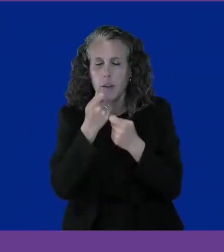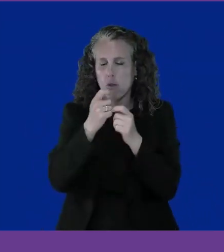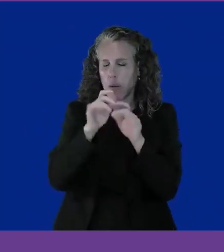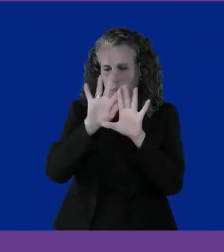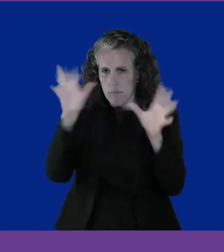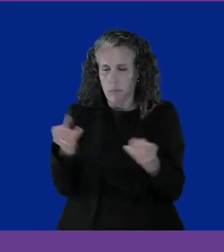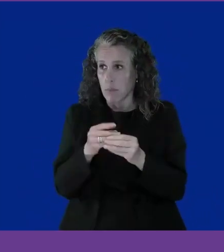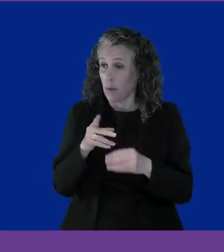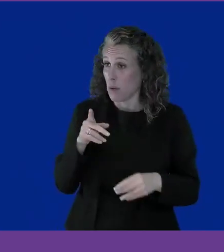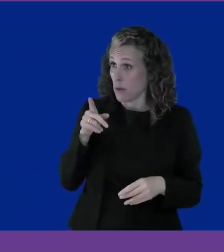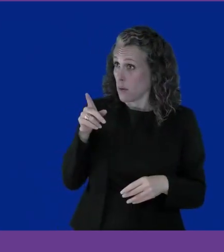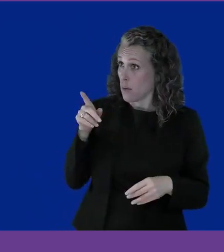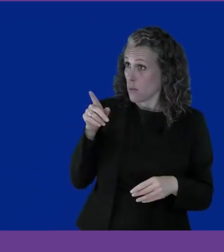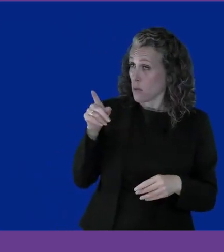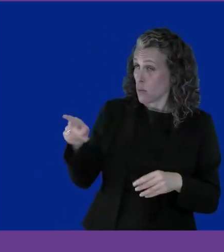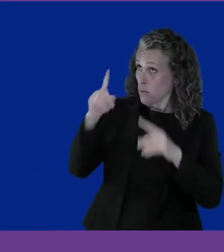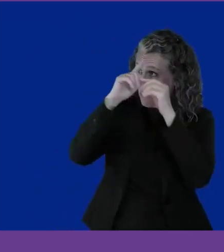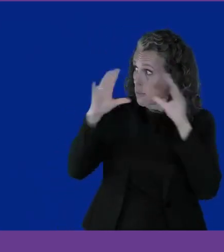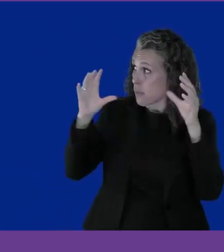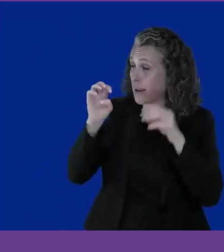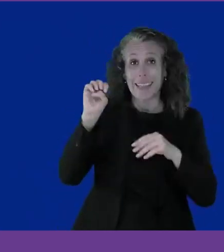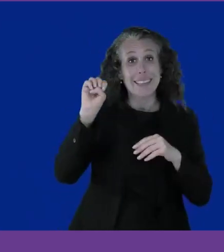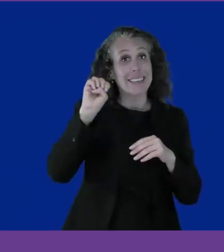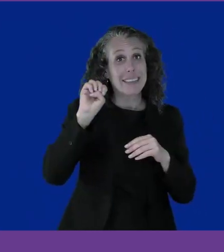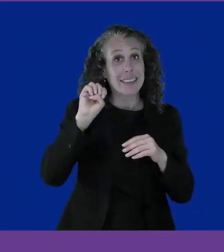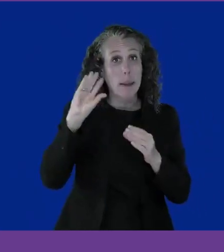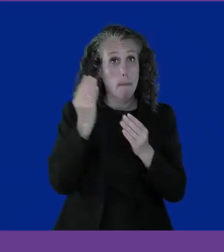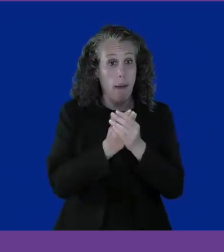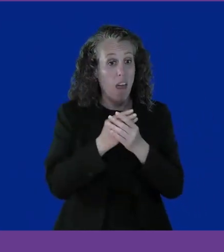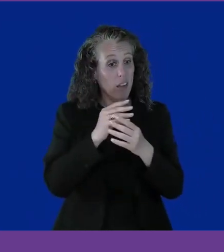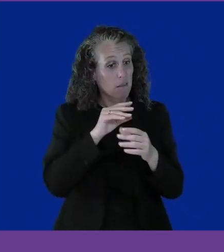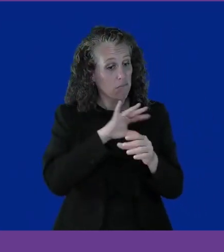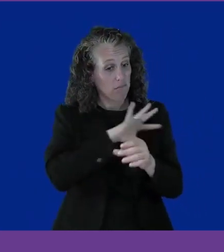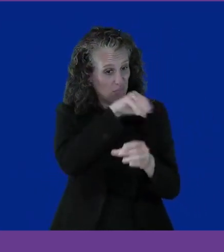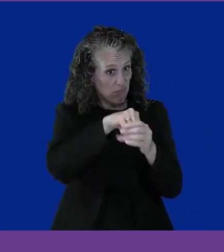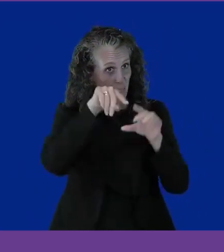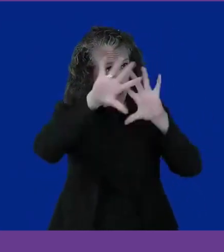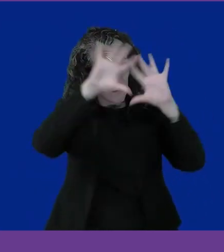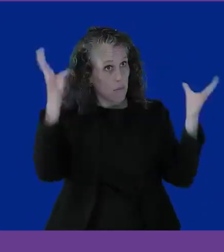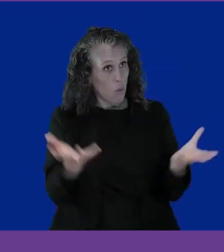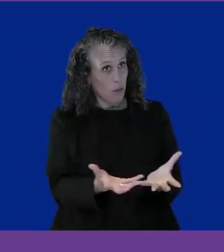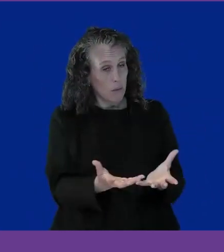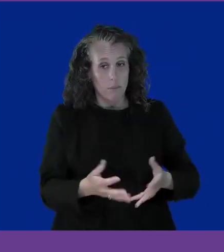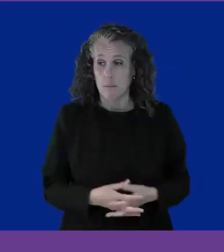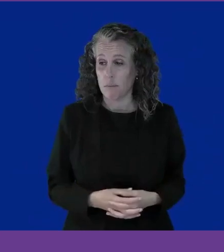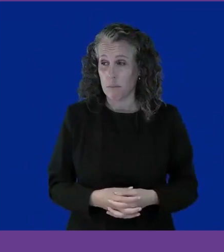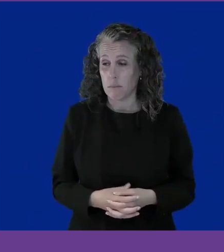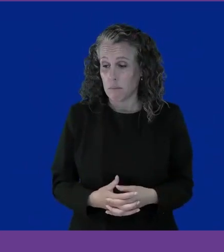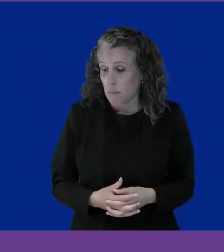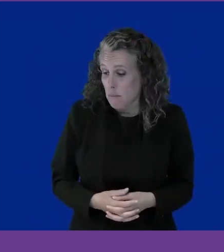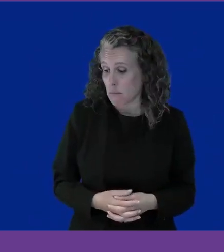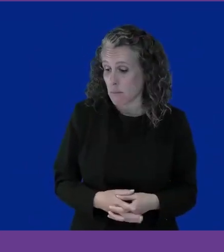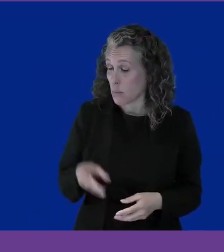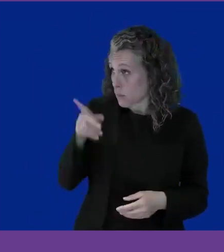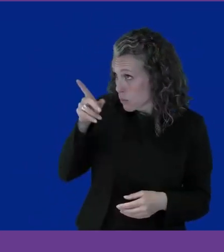you see e-banking as part of the ecosystem? So to say, are you focusing on the